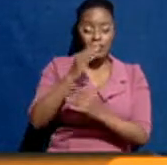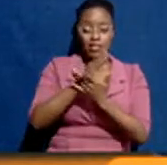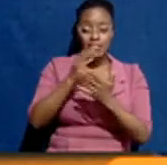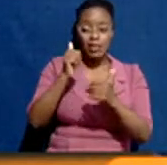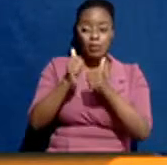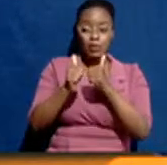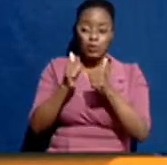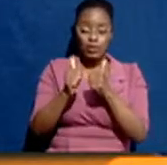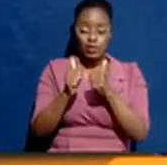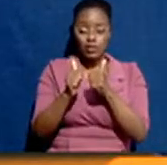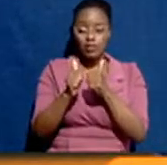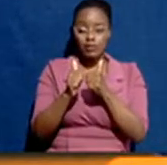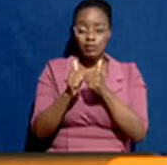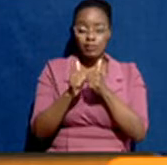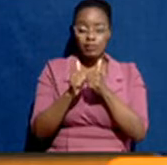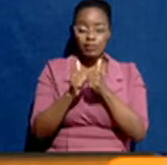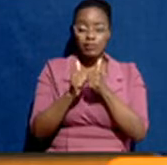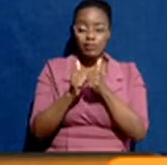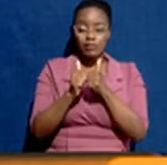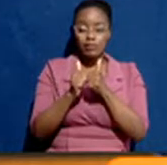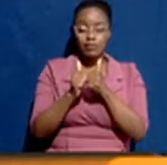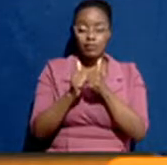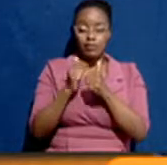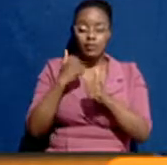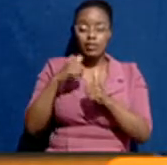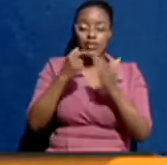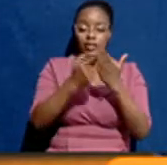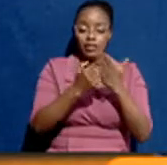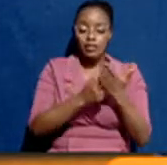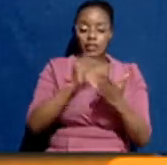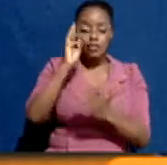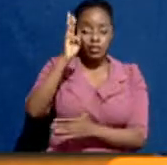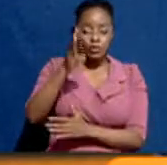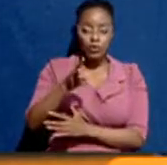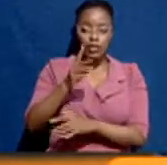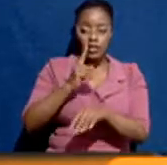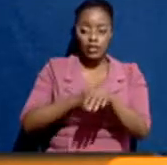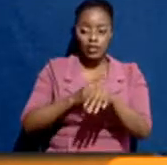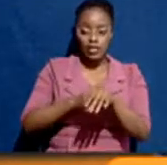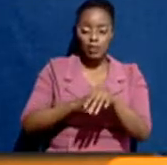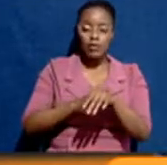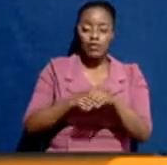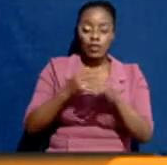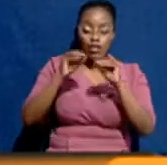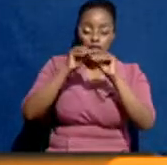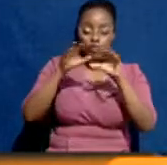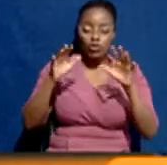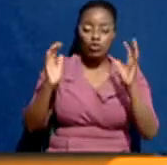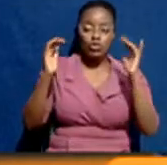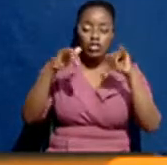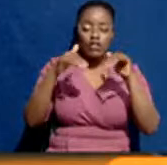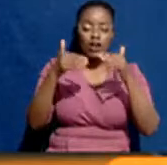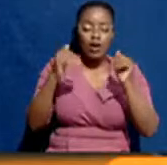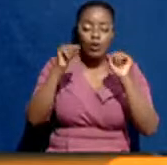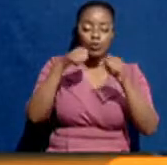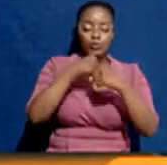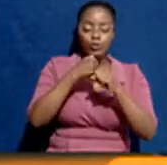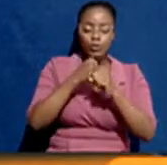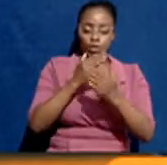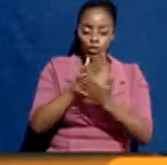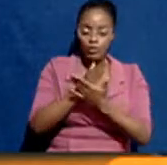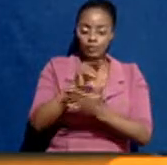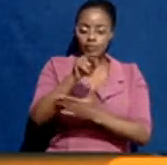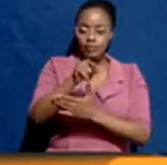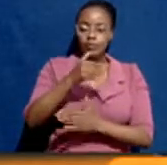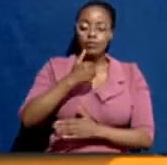that we will be discussing during the devolution conference. How do we ensure that